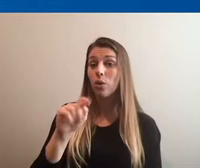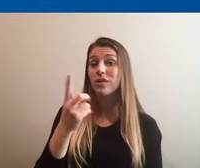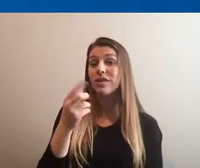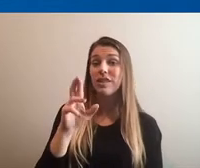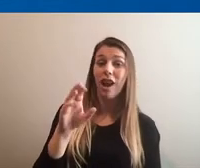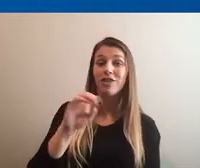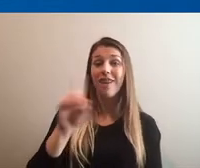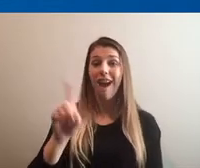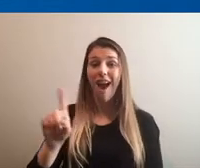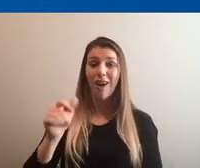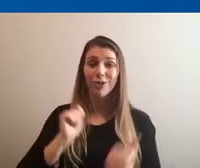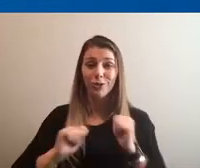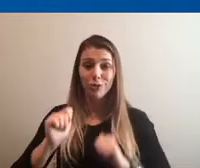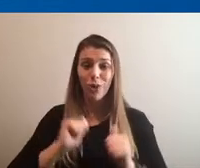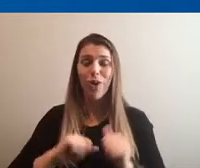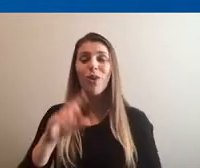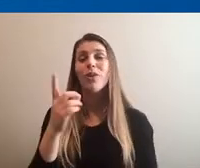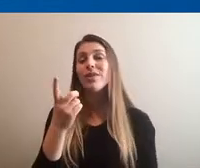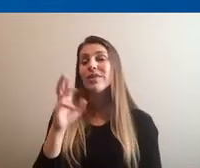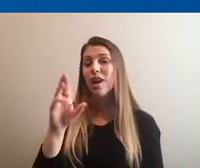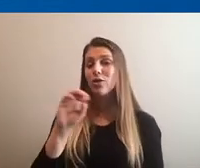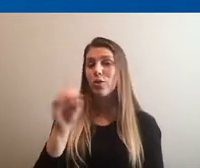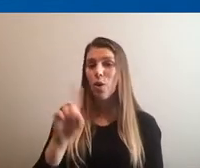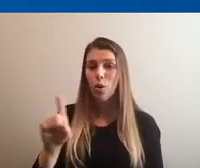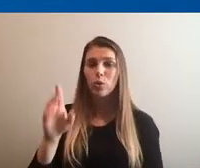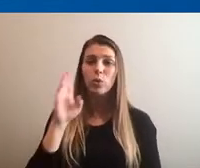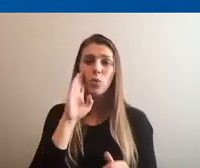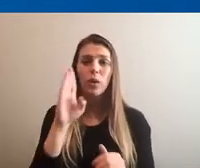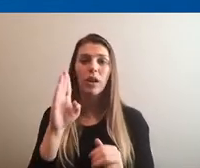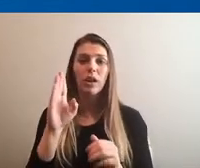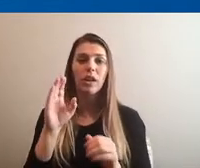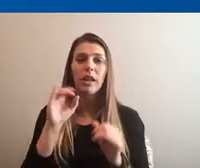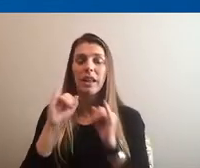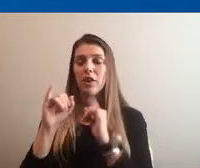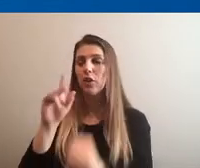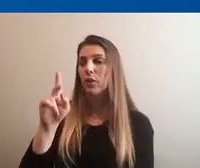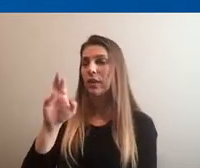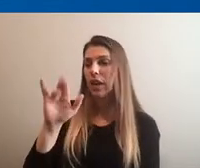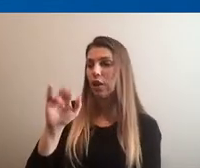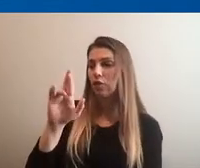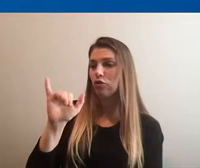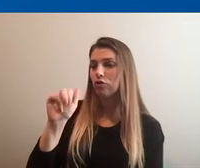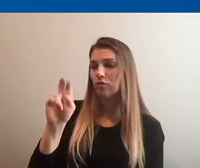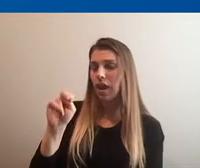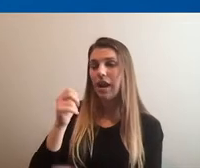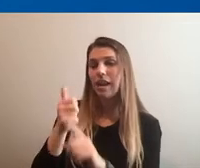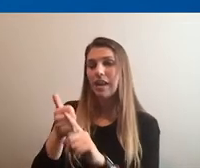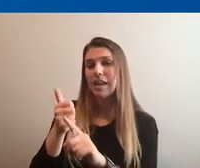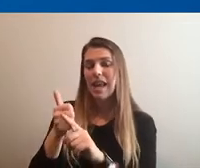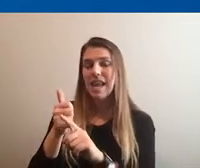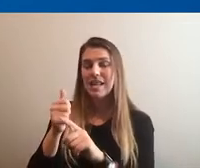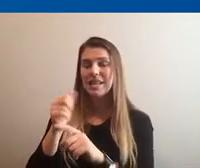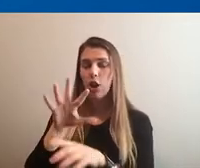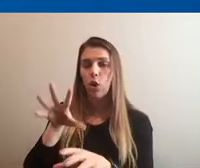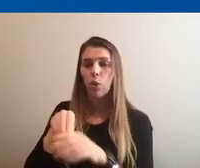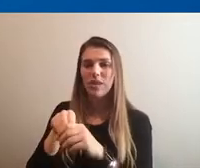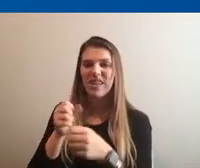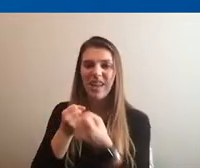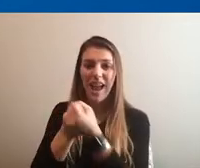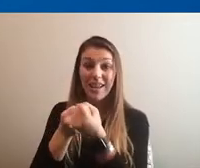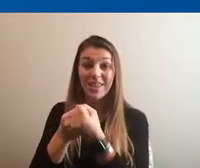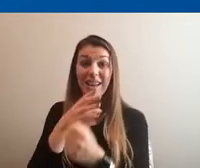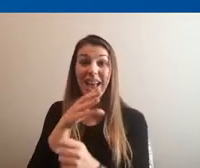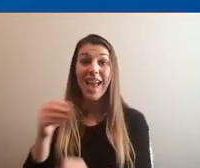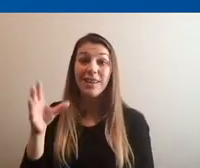Show. Dr. Oz will be interviewing Karen Ryan, an inclusive activist and a mother